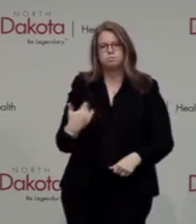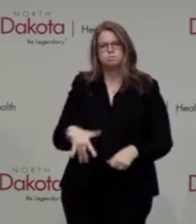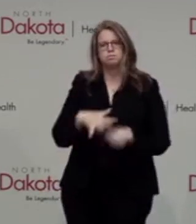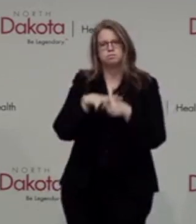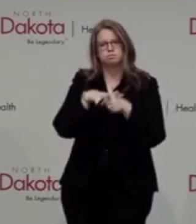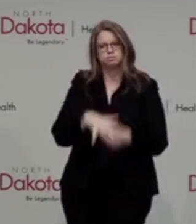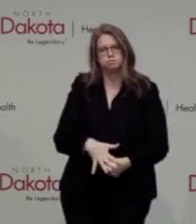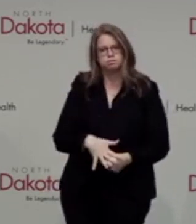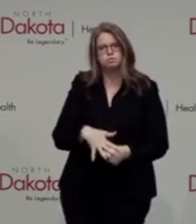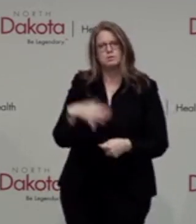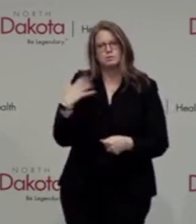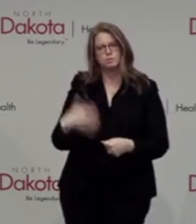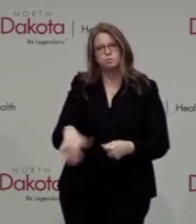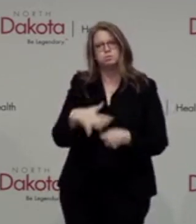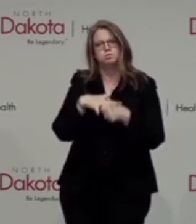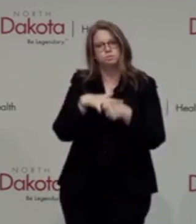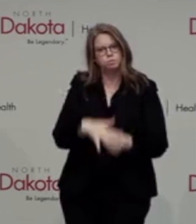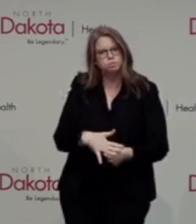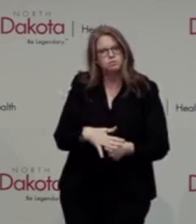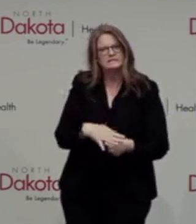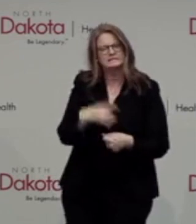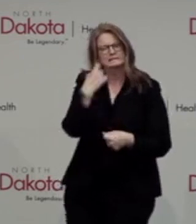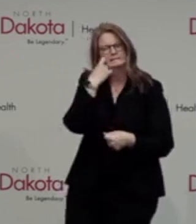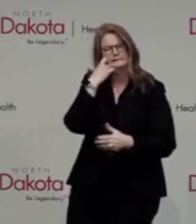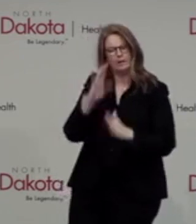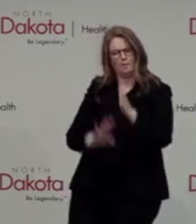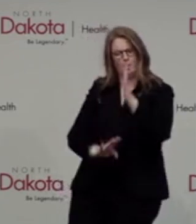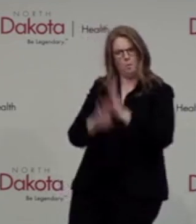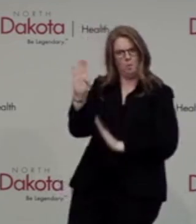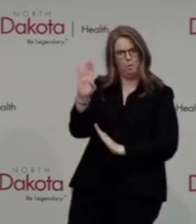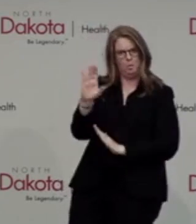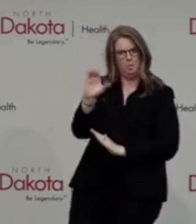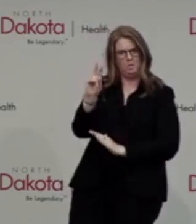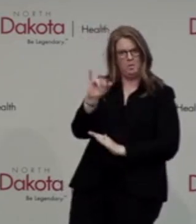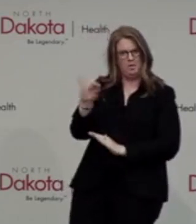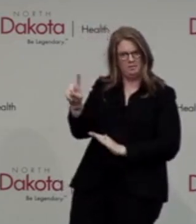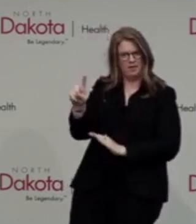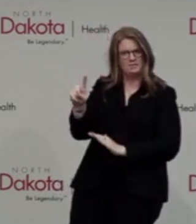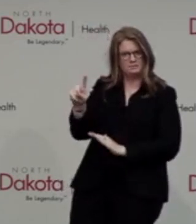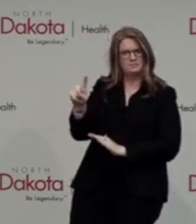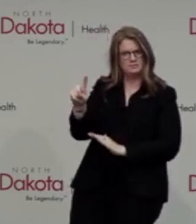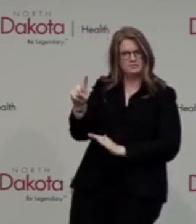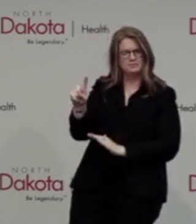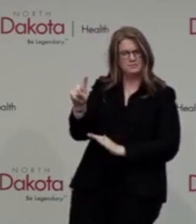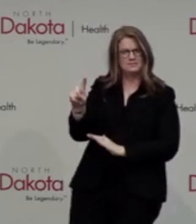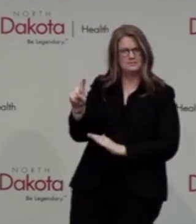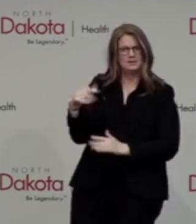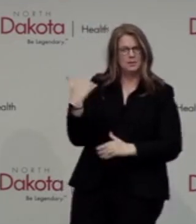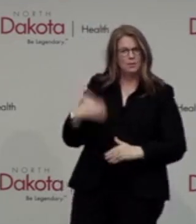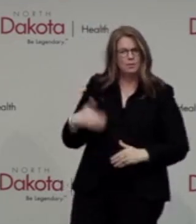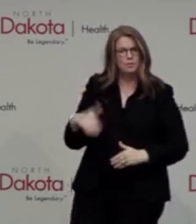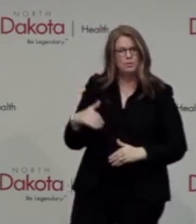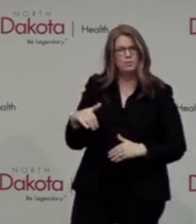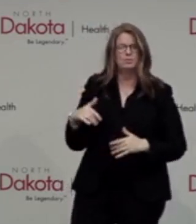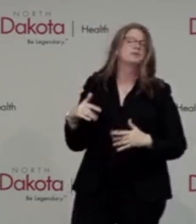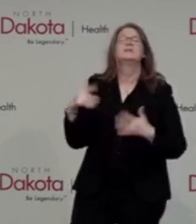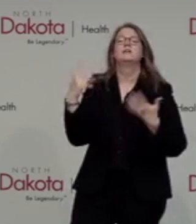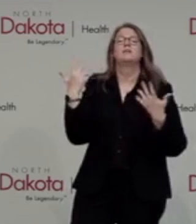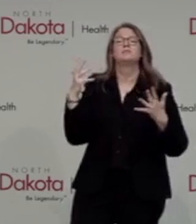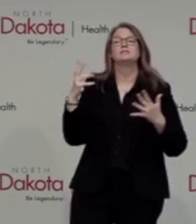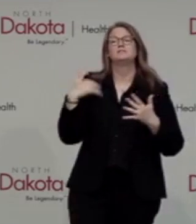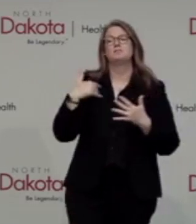pressure from the latest surge in COVID cases on top of what is already a high patient load in our state's